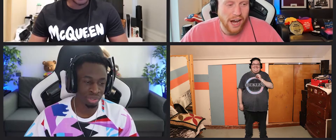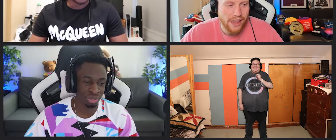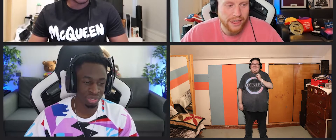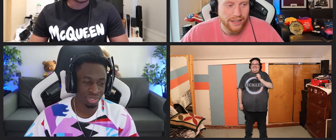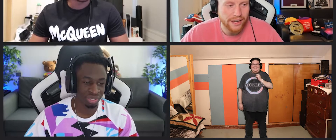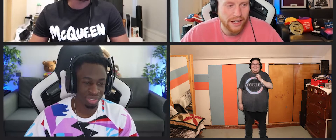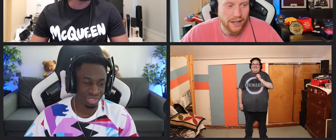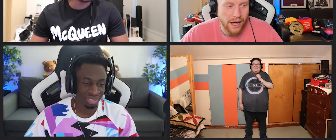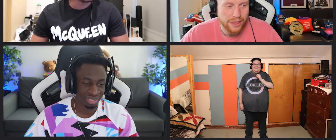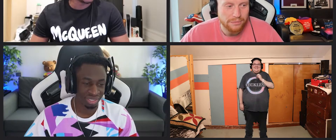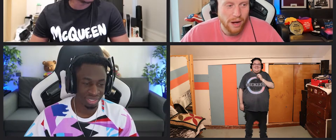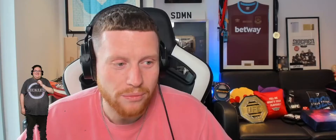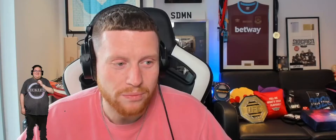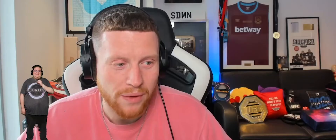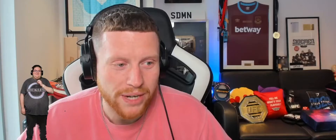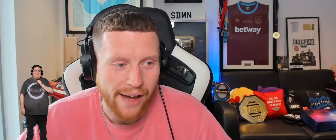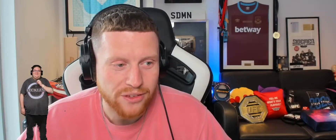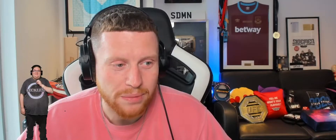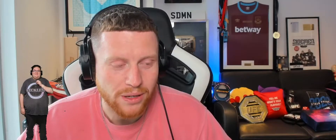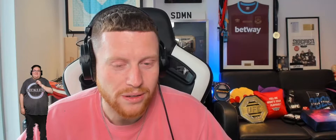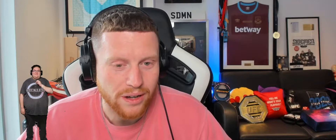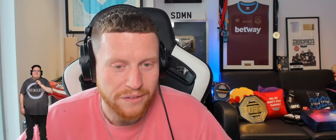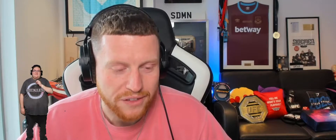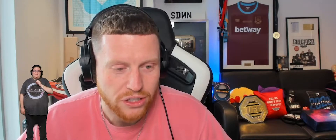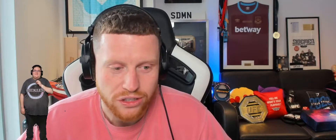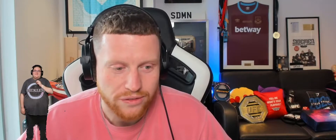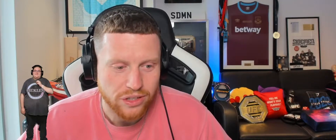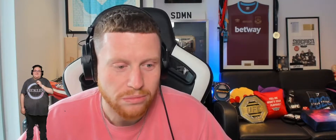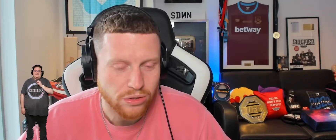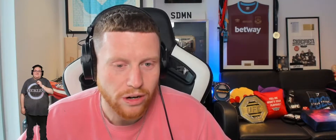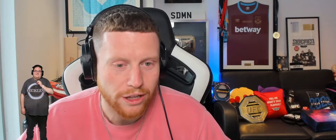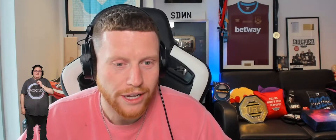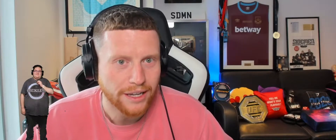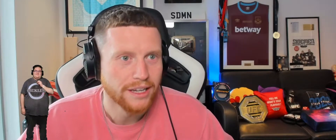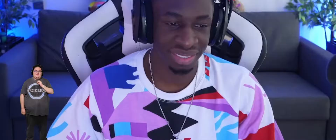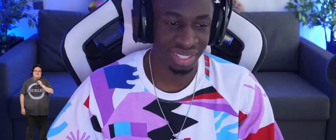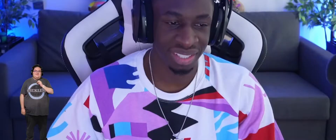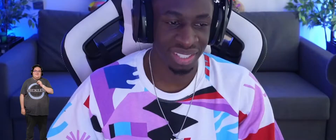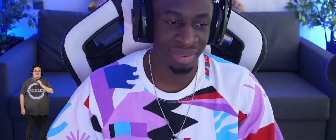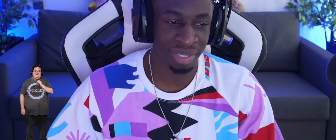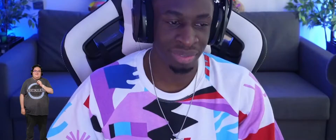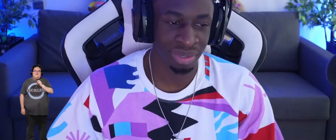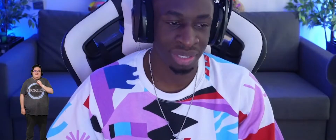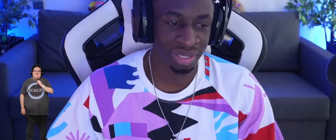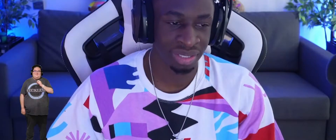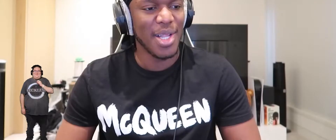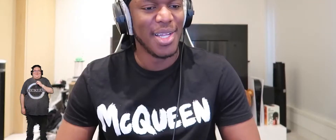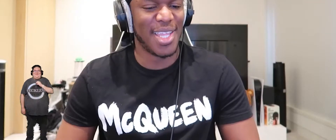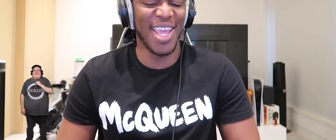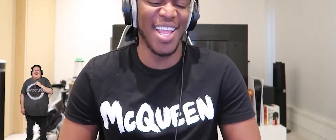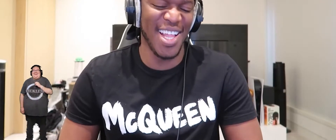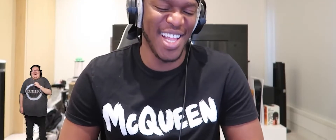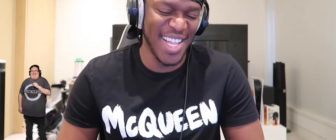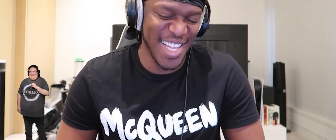say, I think mine would have to be a fish of some sort, I think. Yeah, Simon's rolling.